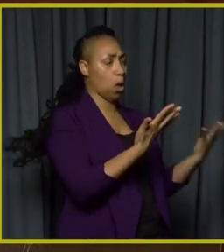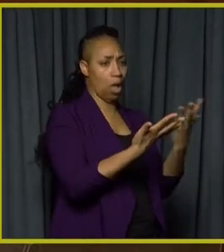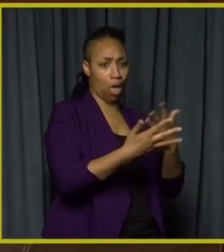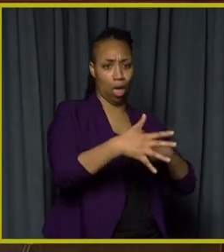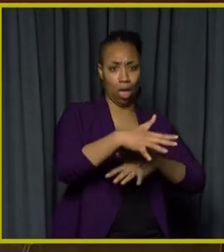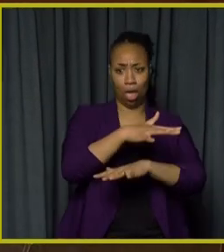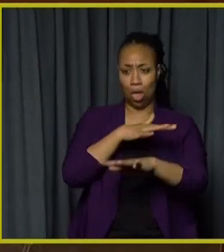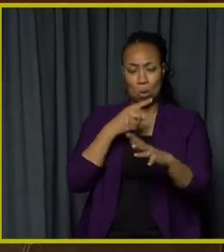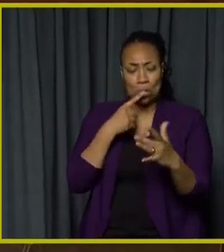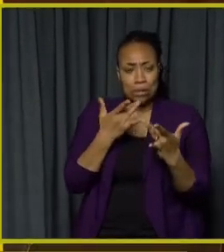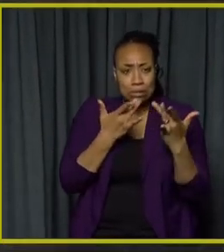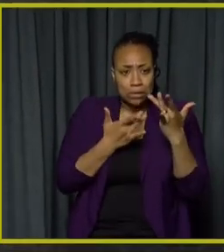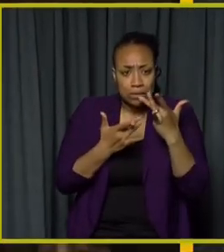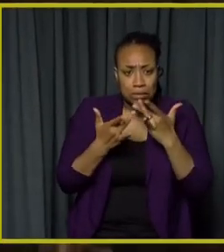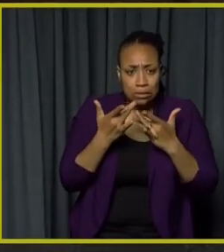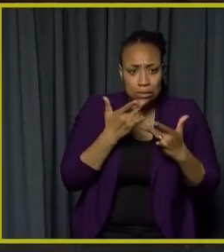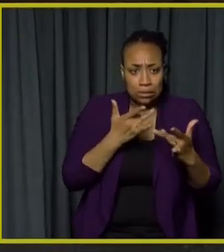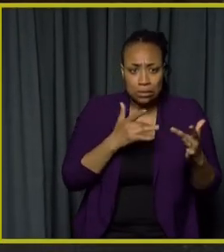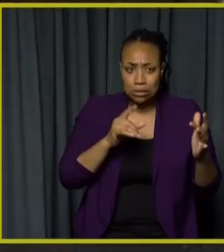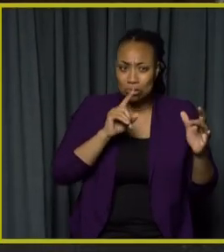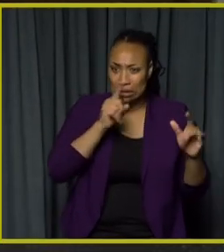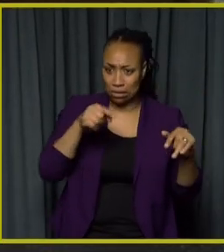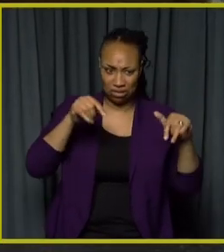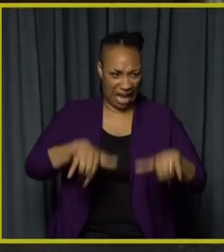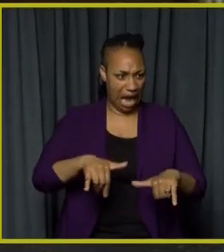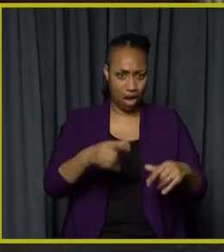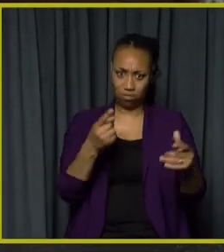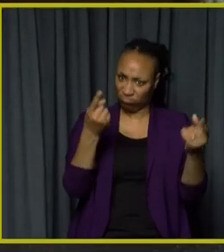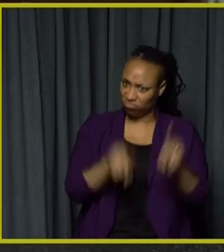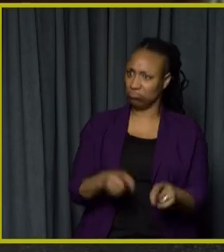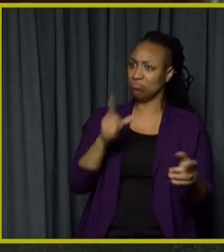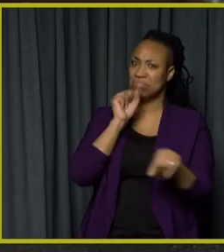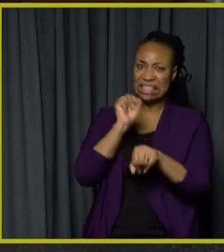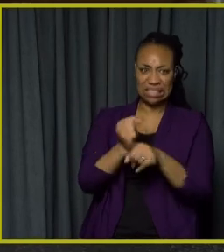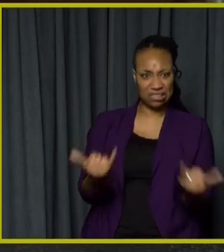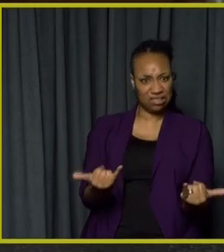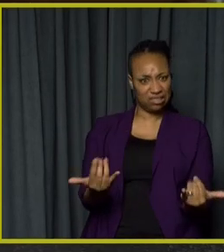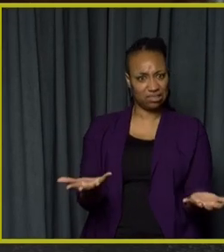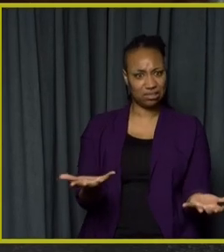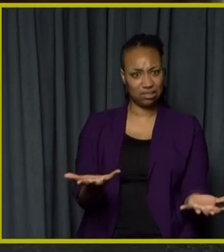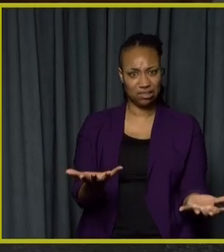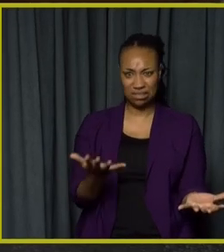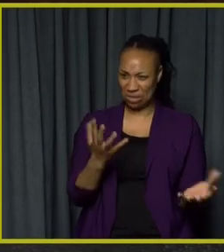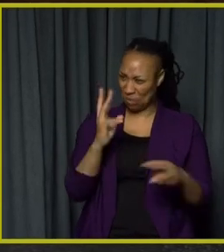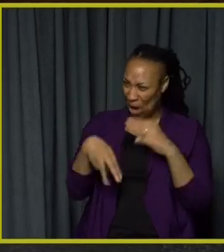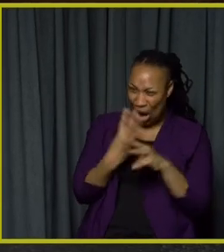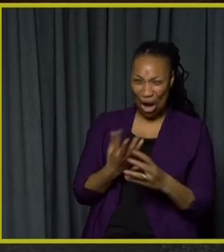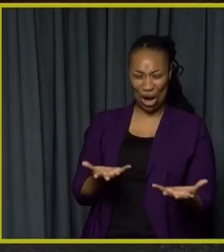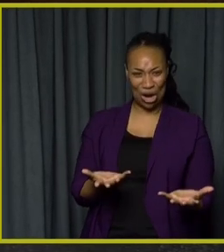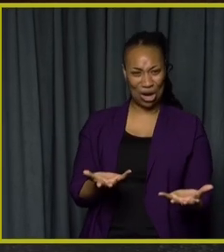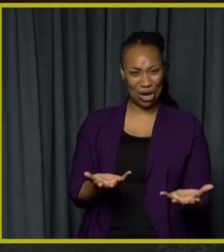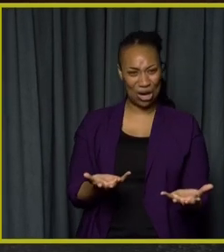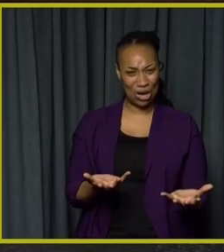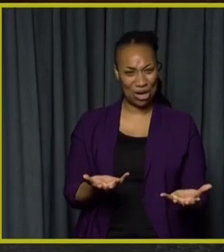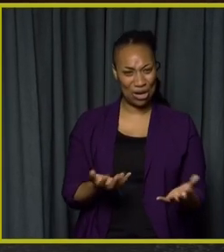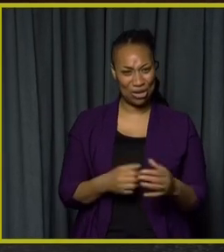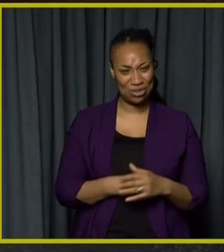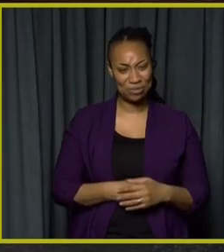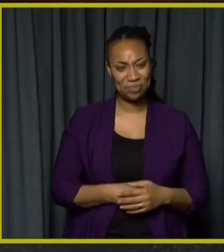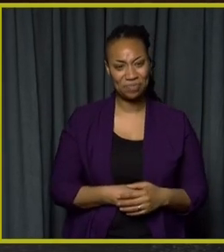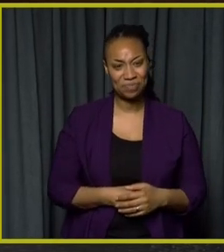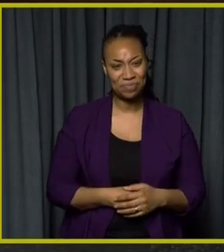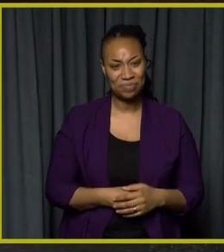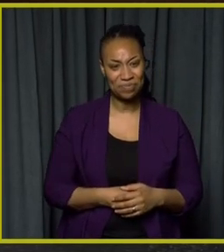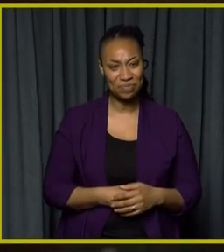richest nation. I've been a union member since 1968. I have black